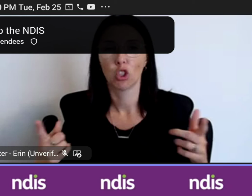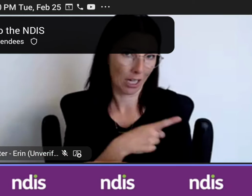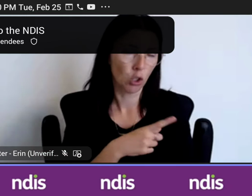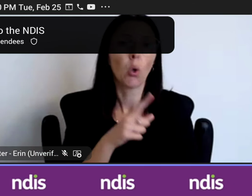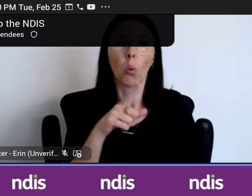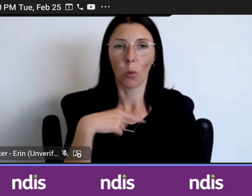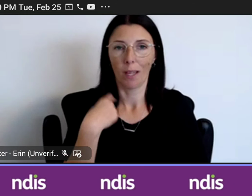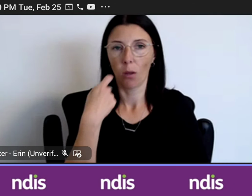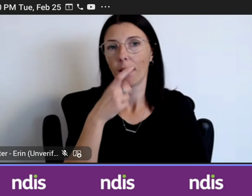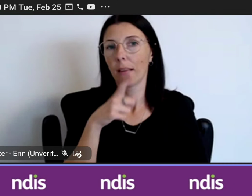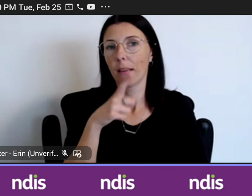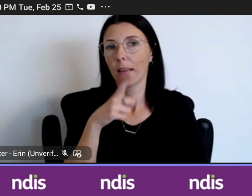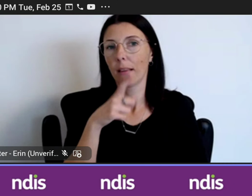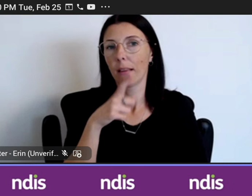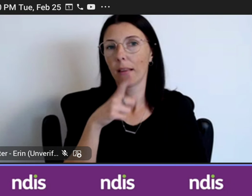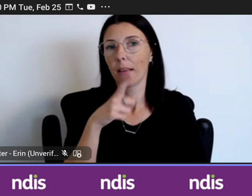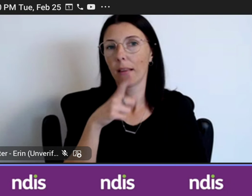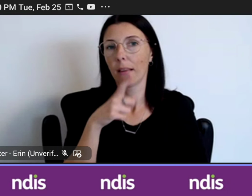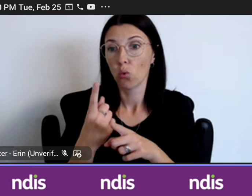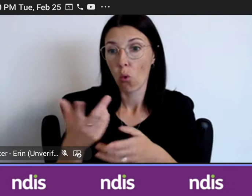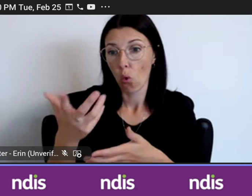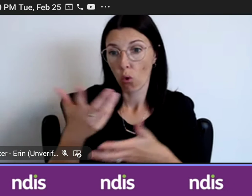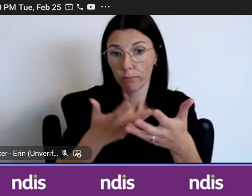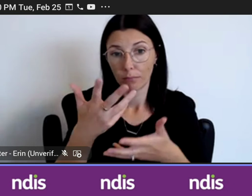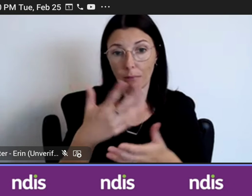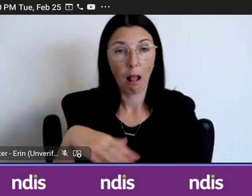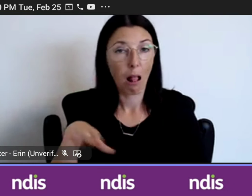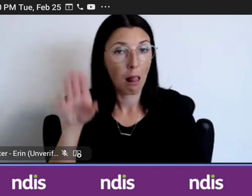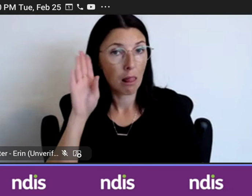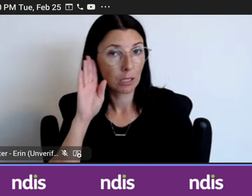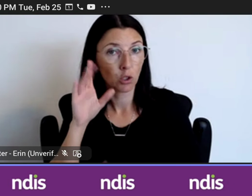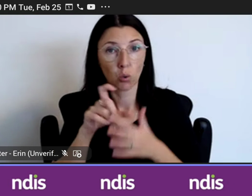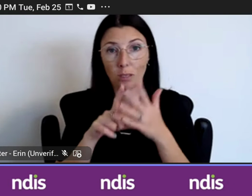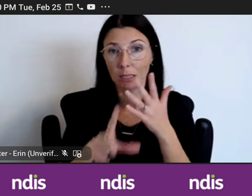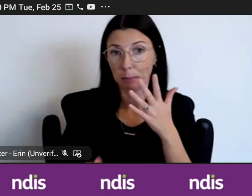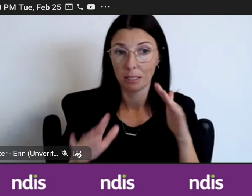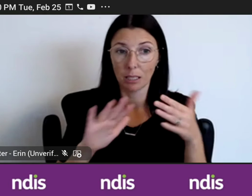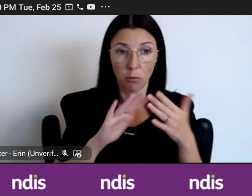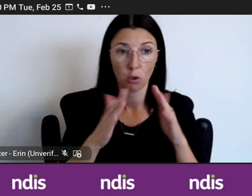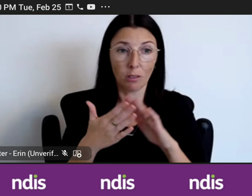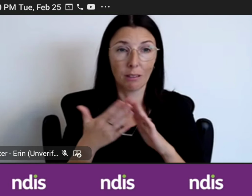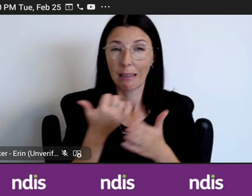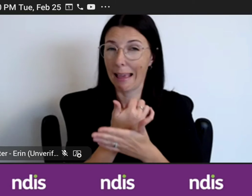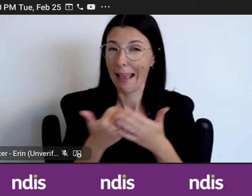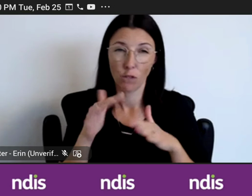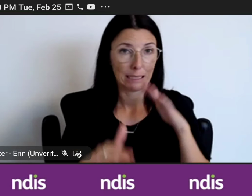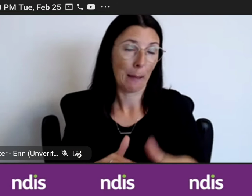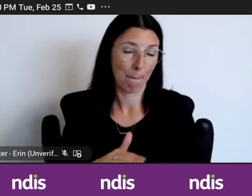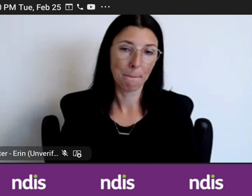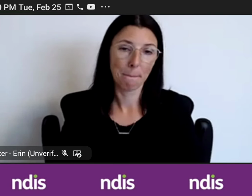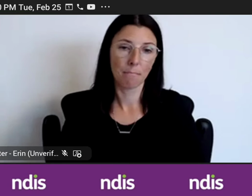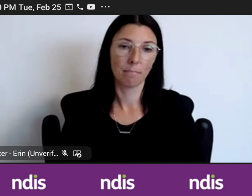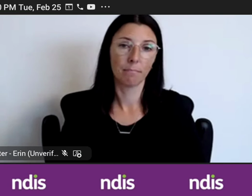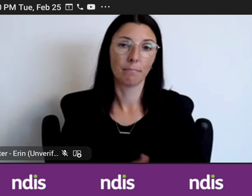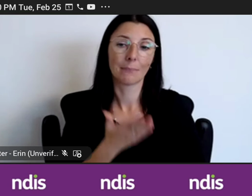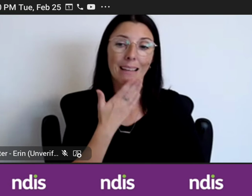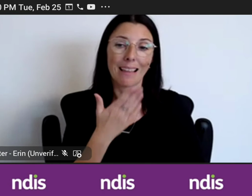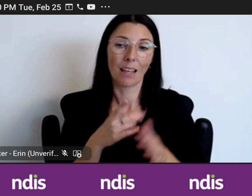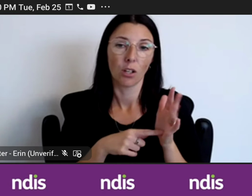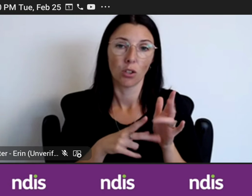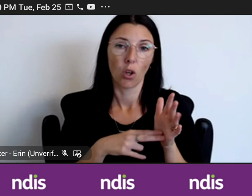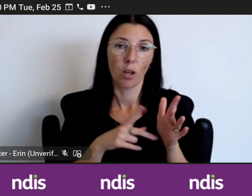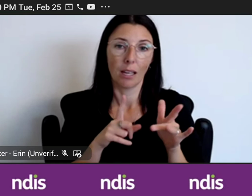to talk and to listen to the disability community every step of this journey. Thanks, Tony. Look, a few